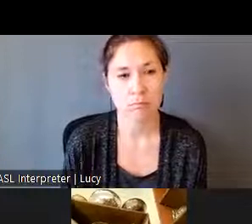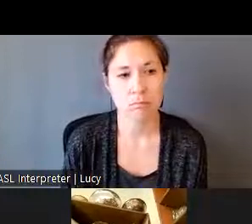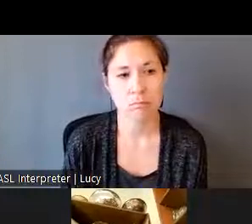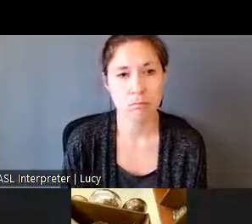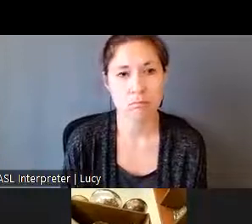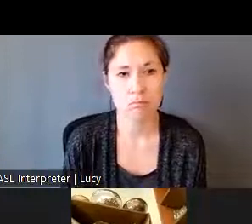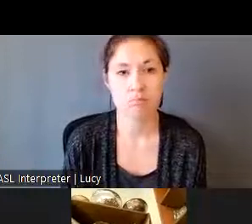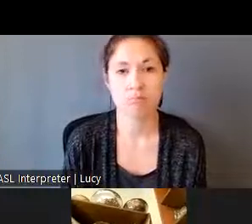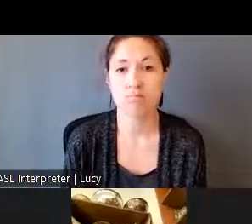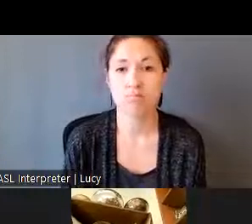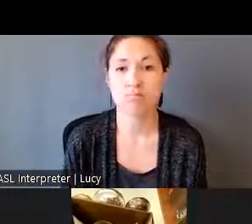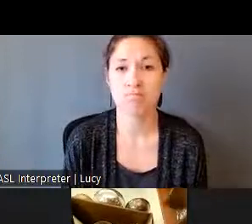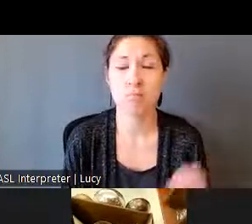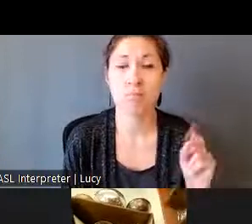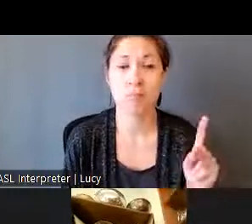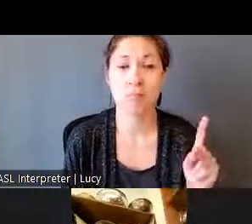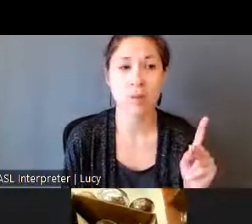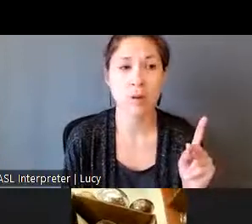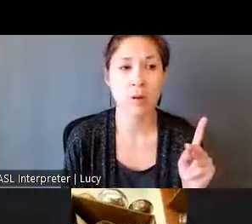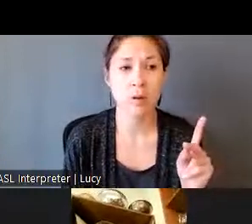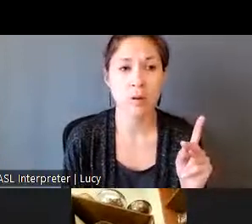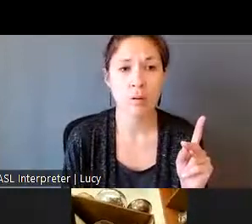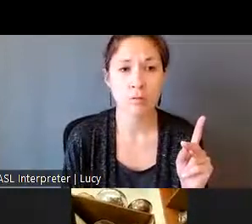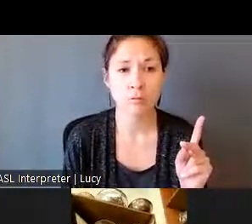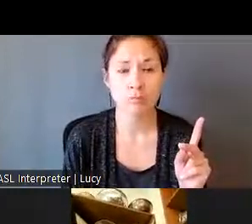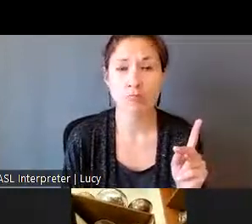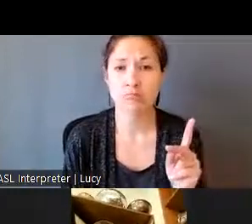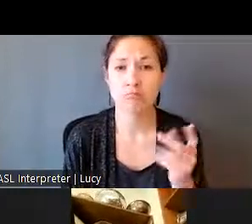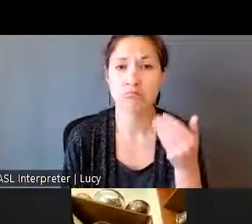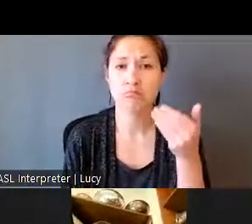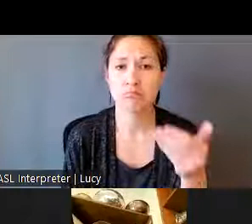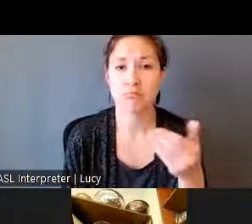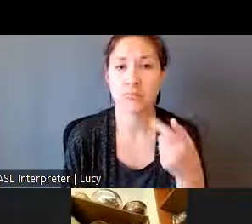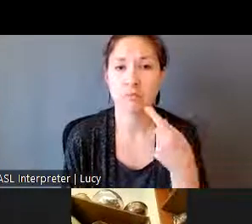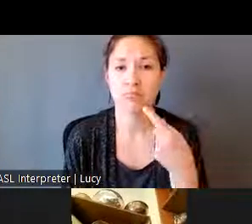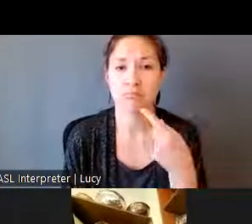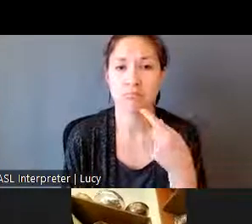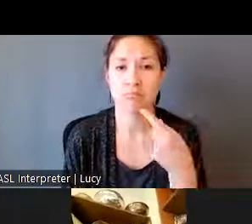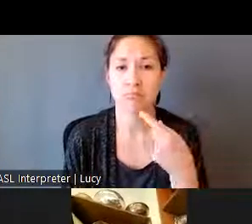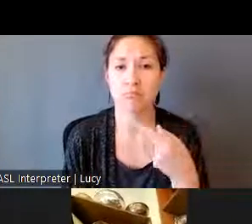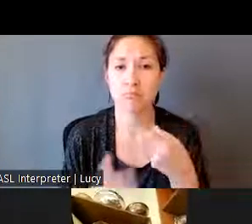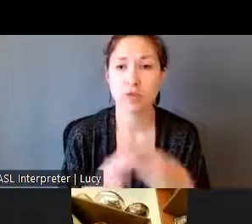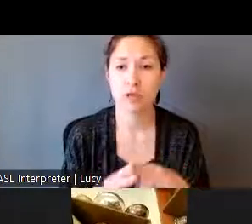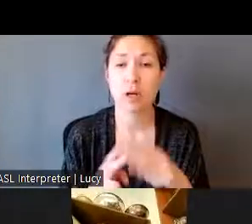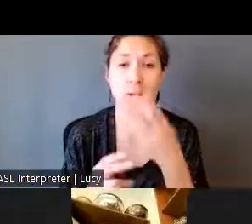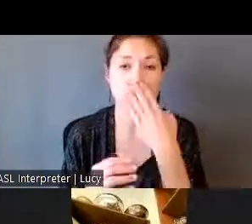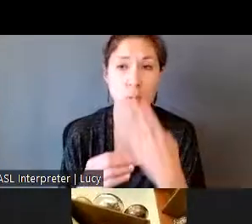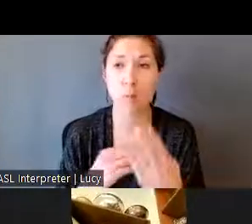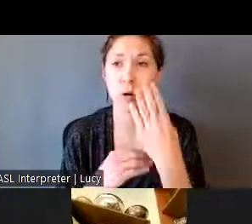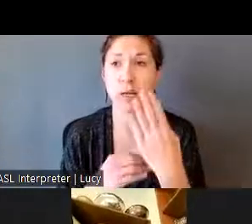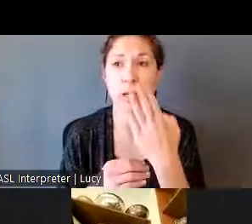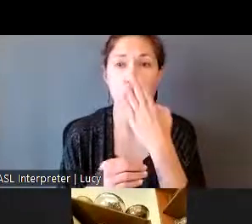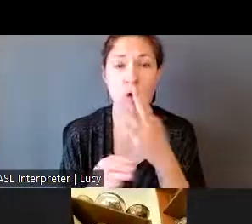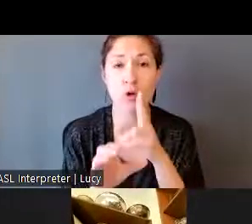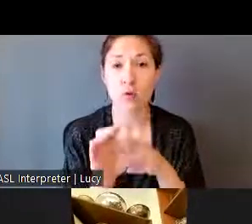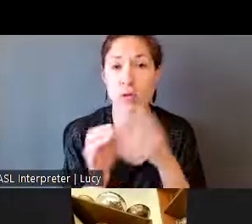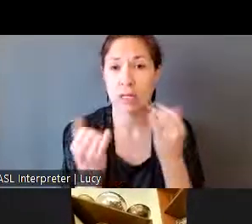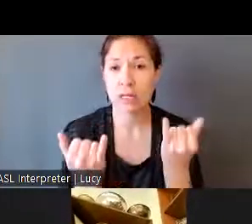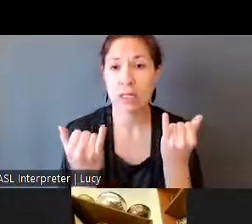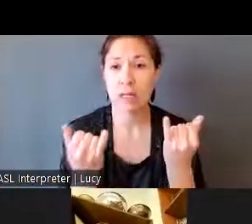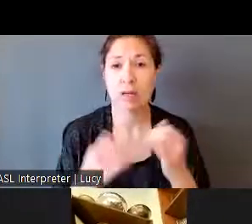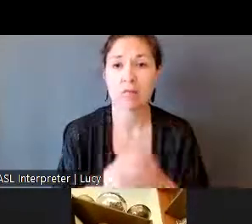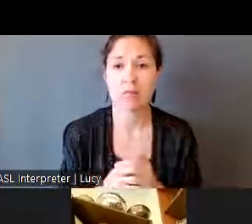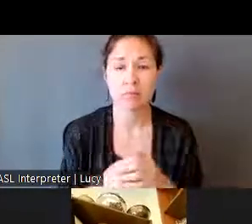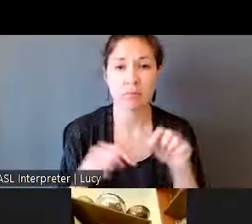Okay, so let's begin. So good morning, everyone. Thank you for joining us today. This